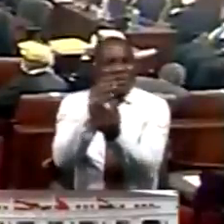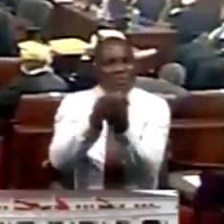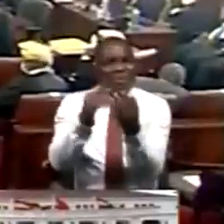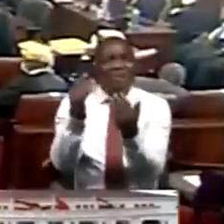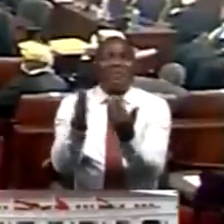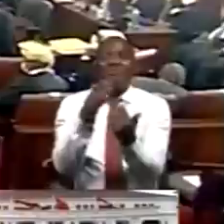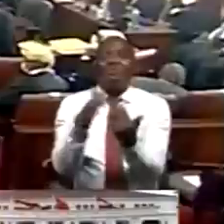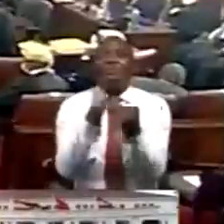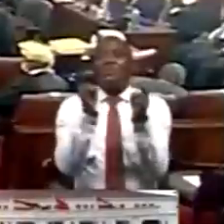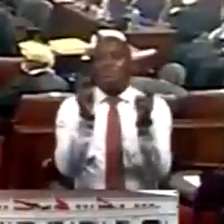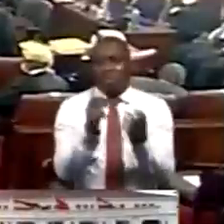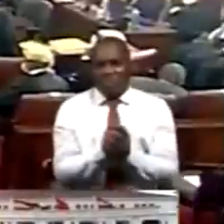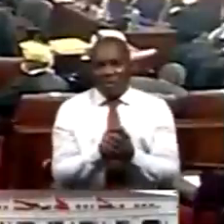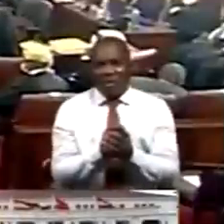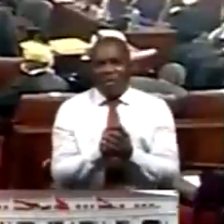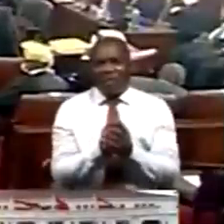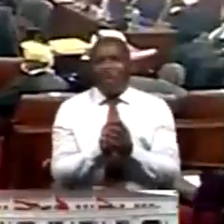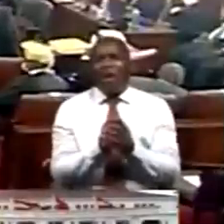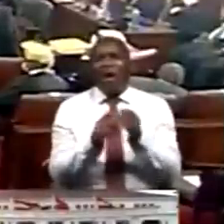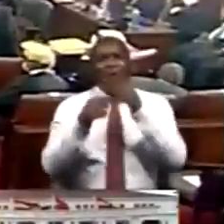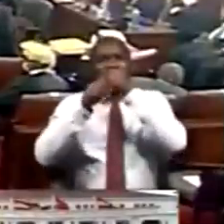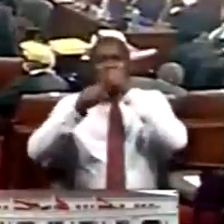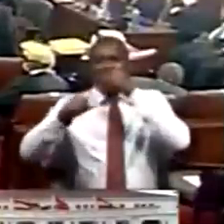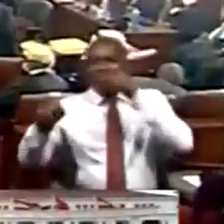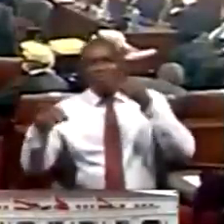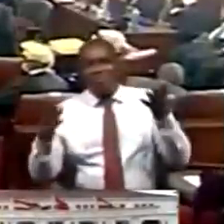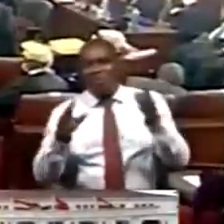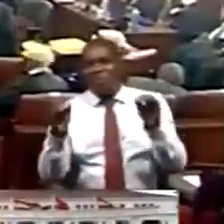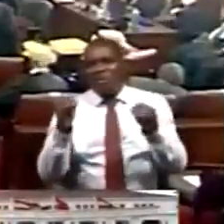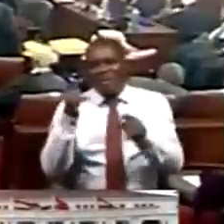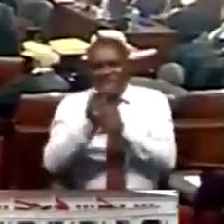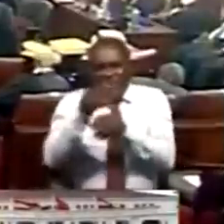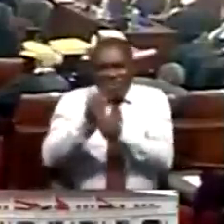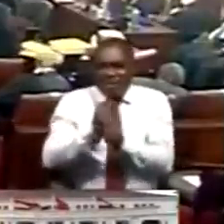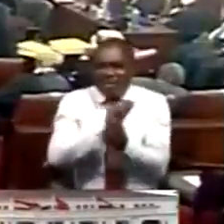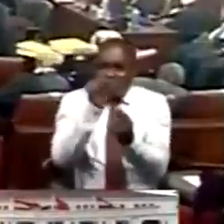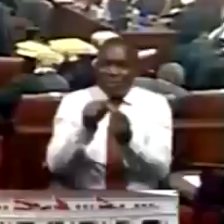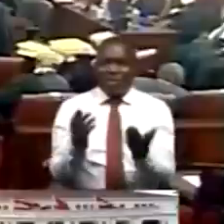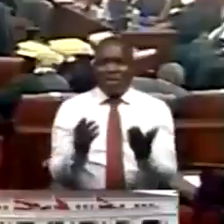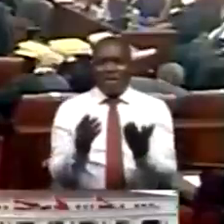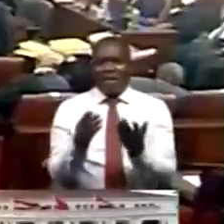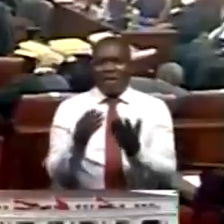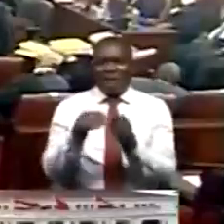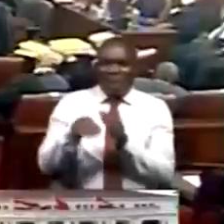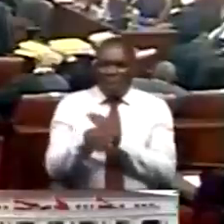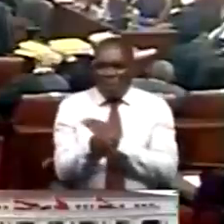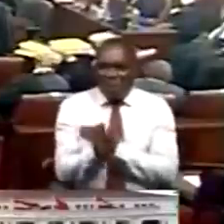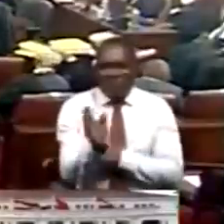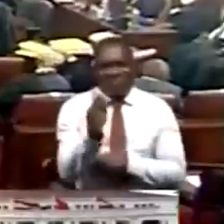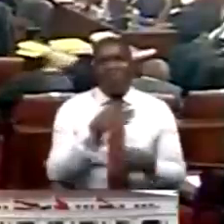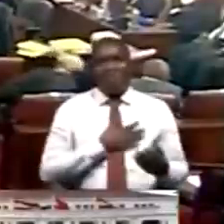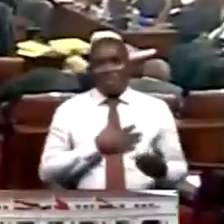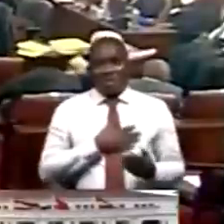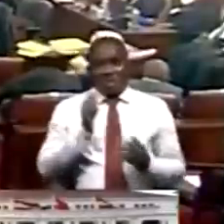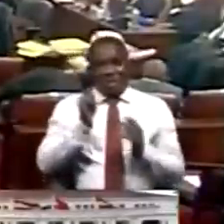simple issues? Very, very, very, very, very simple. I don't know where he's dragging this. He